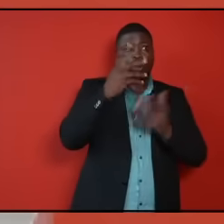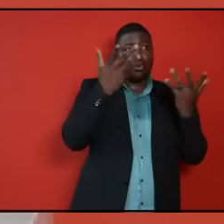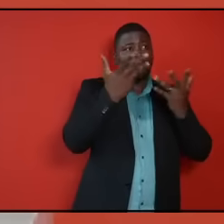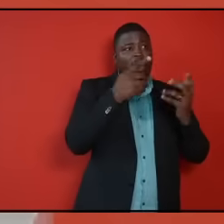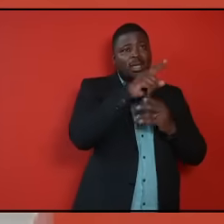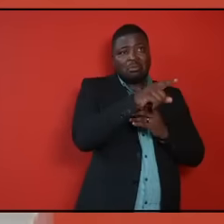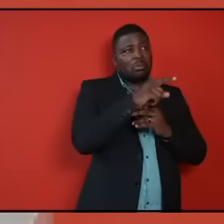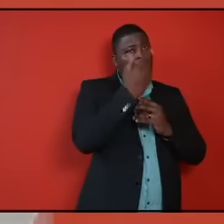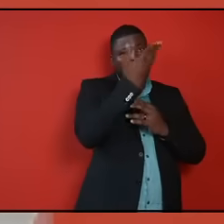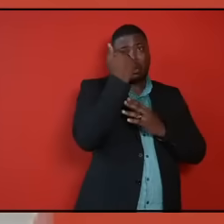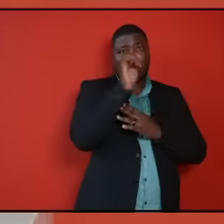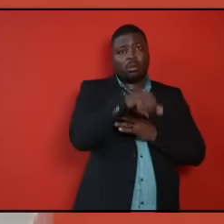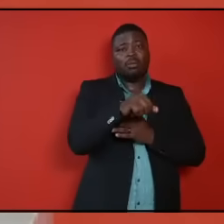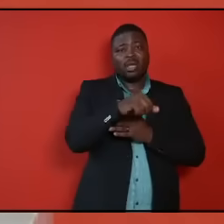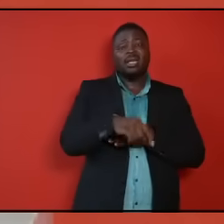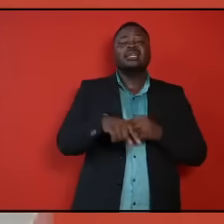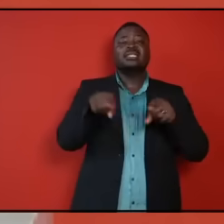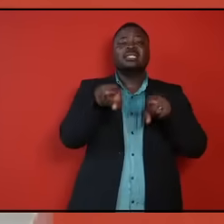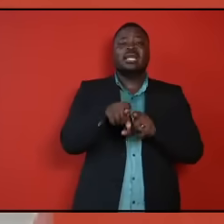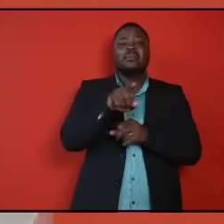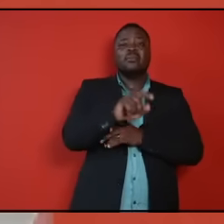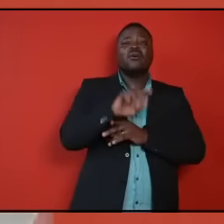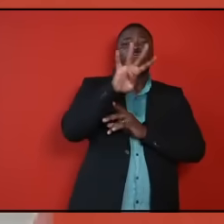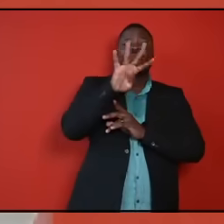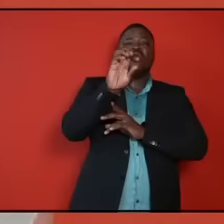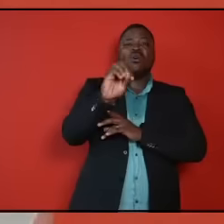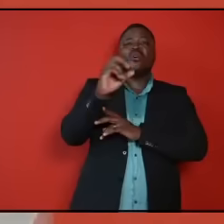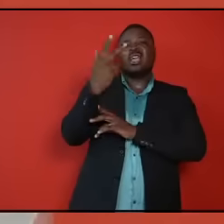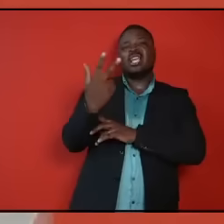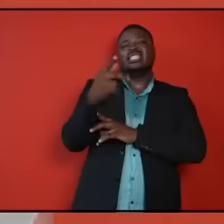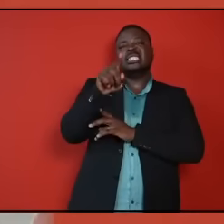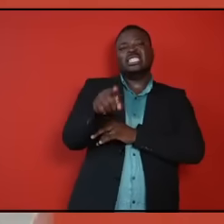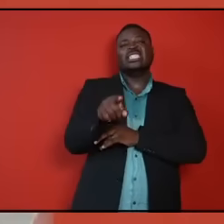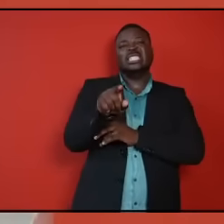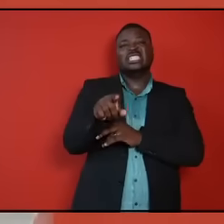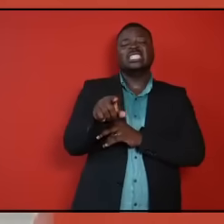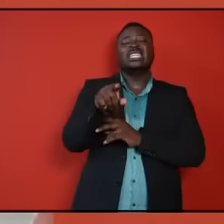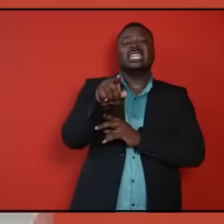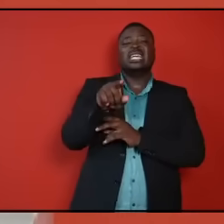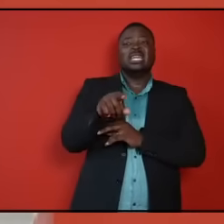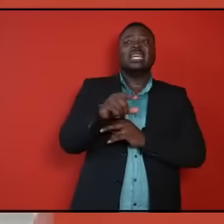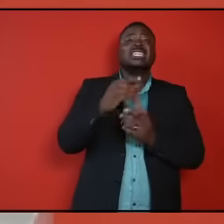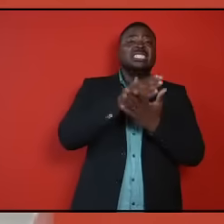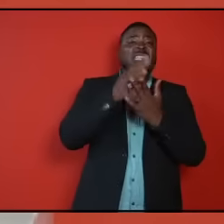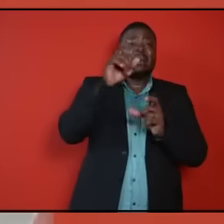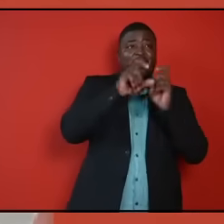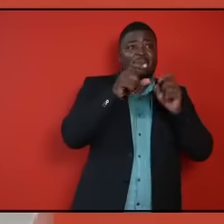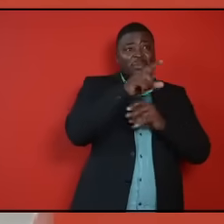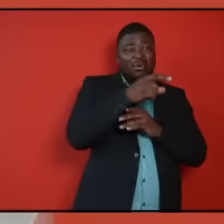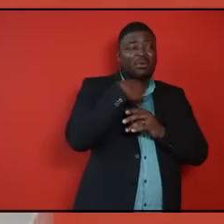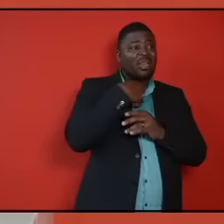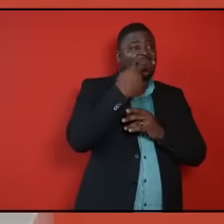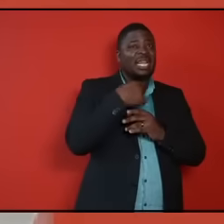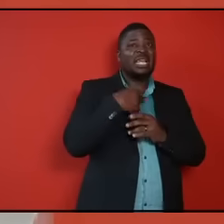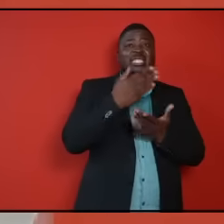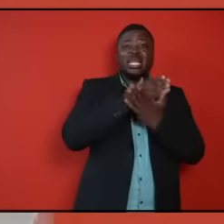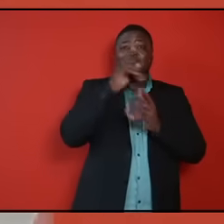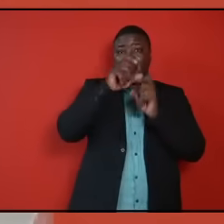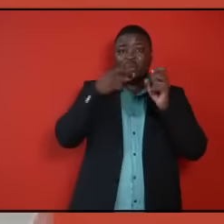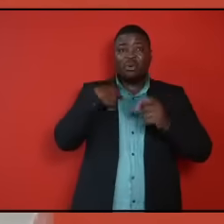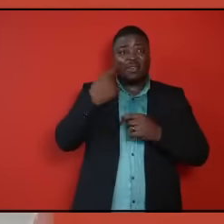408 channel. It was after I arrived in Parliament. You started knowing Parliament has got a channel called